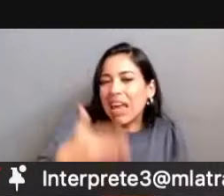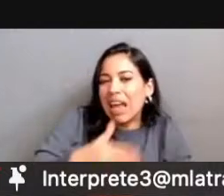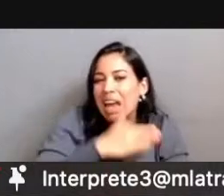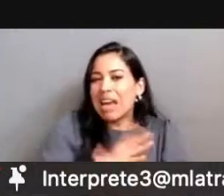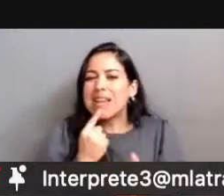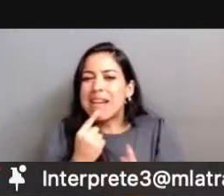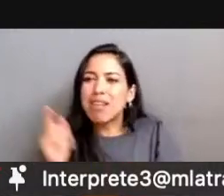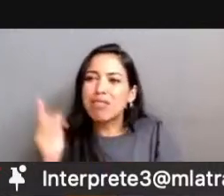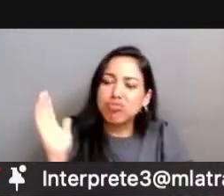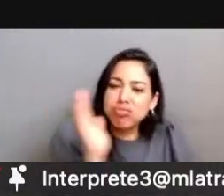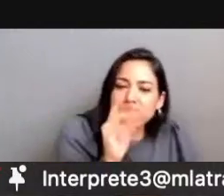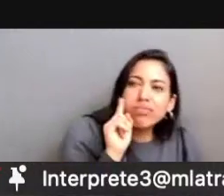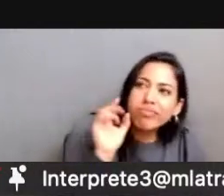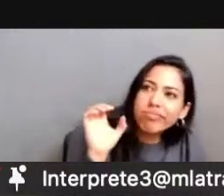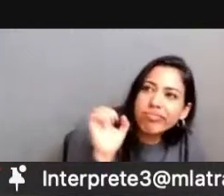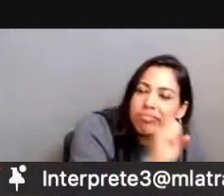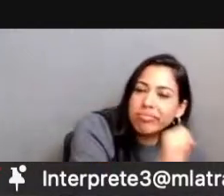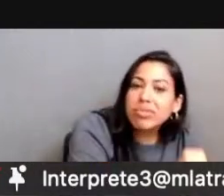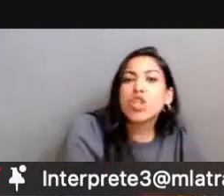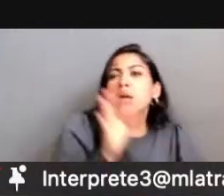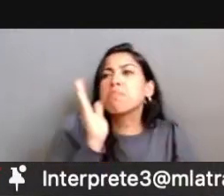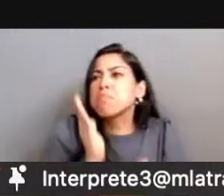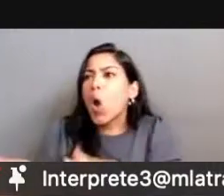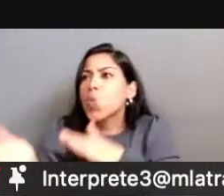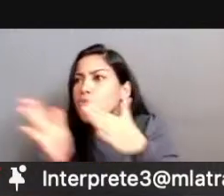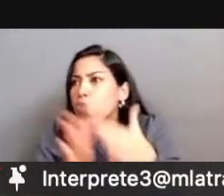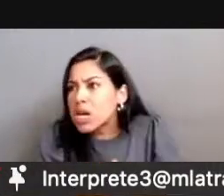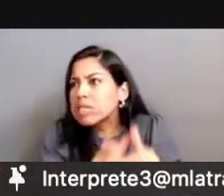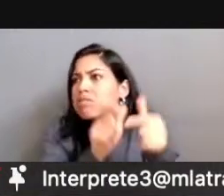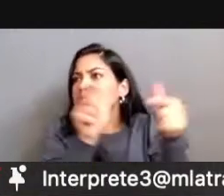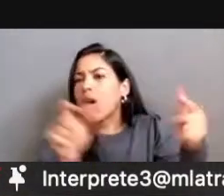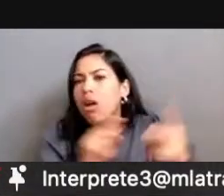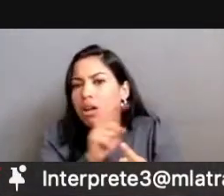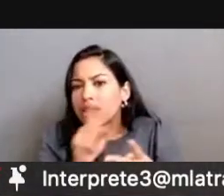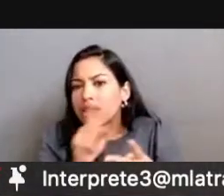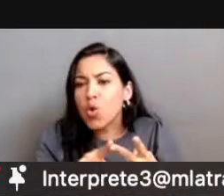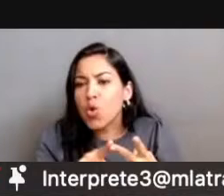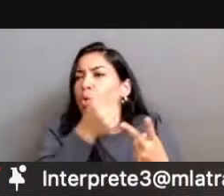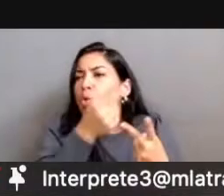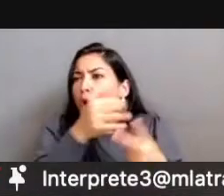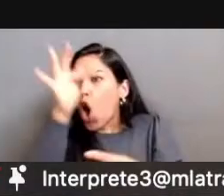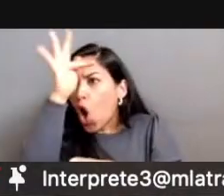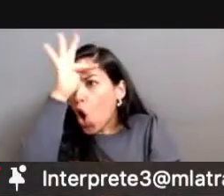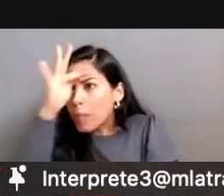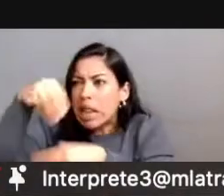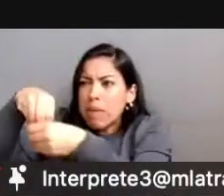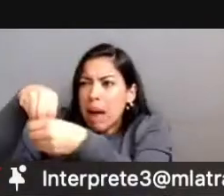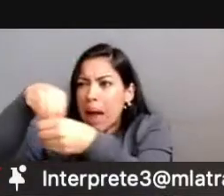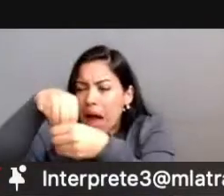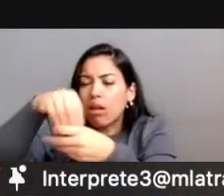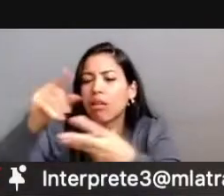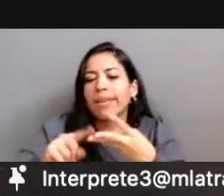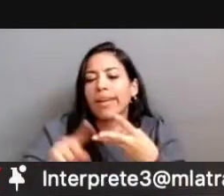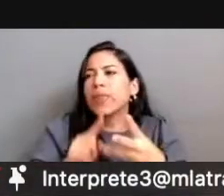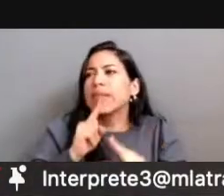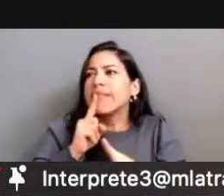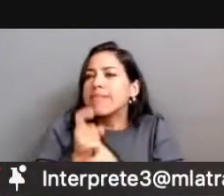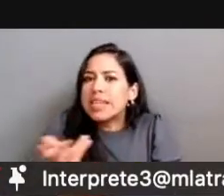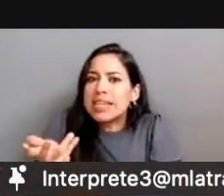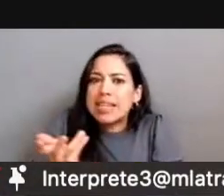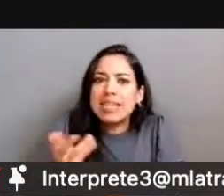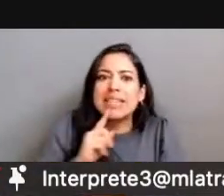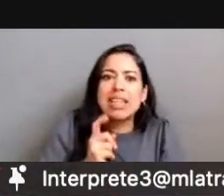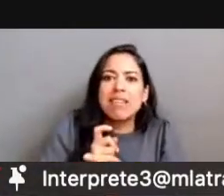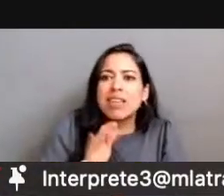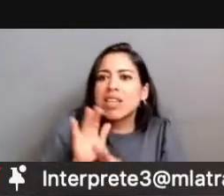from the previous presentation, because of the number of deaths, the number of hospitalizations, and the